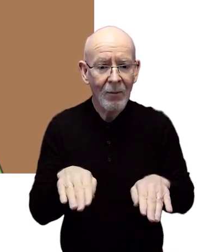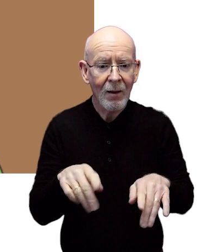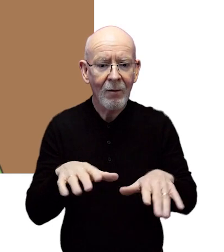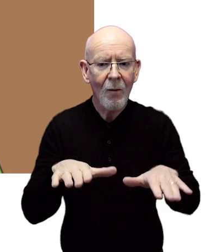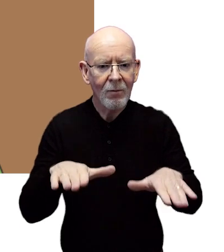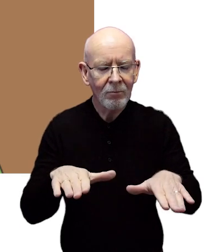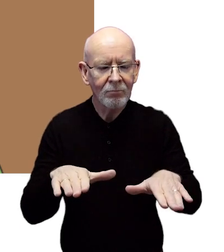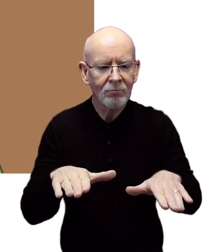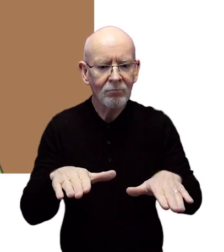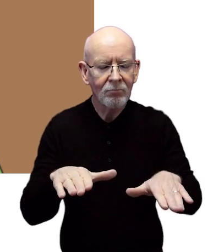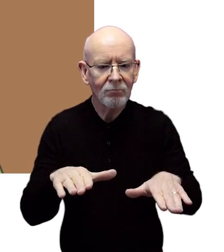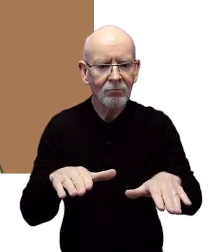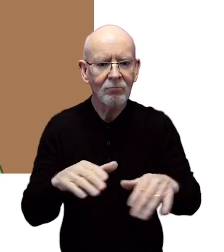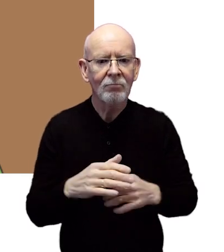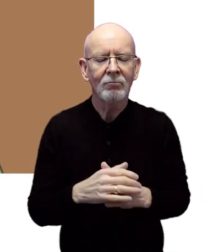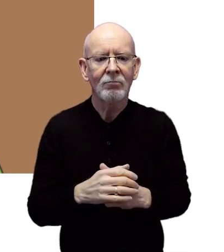a wall.